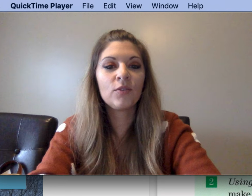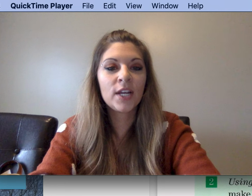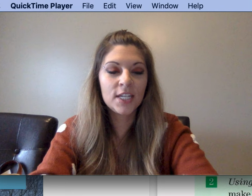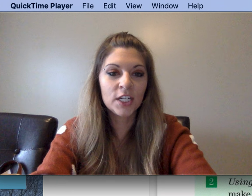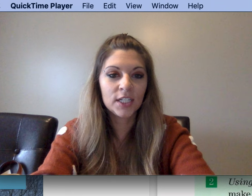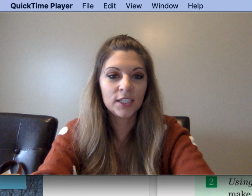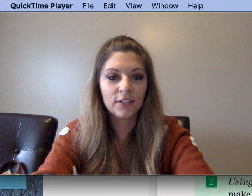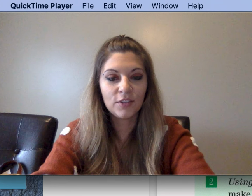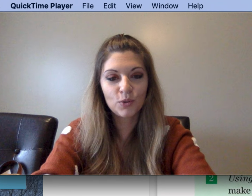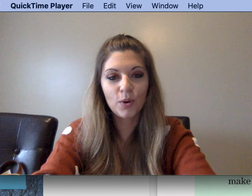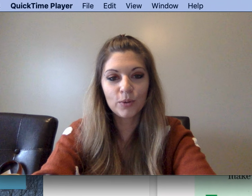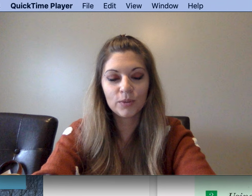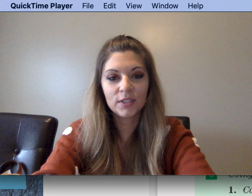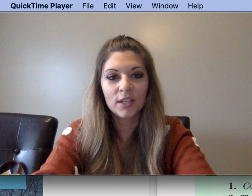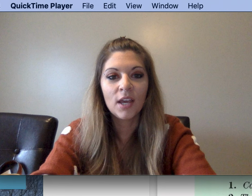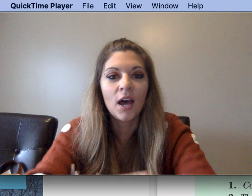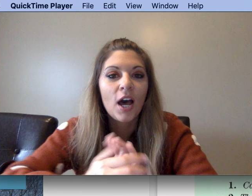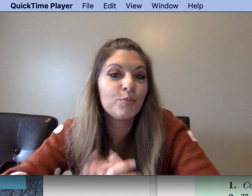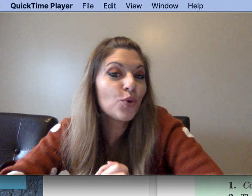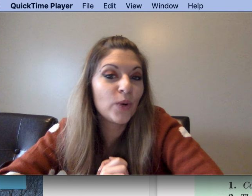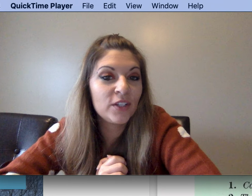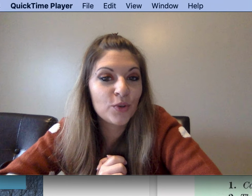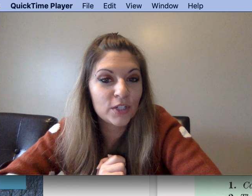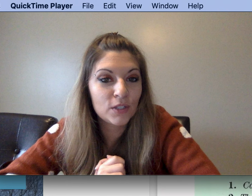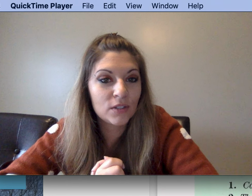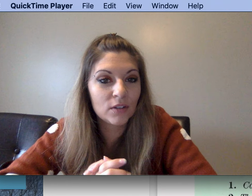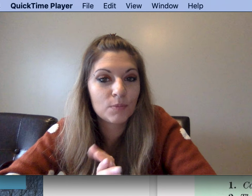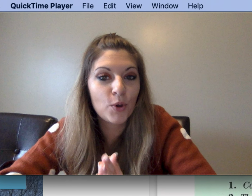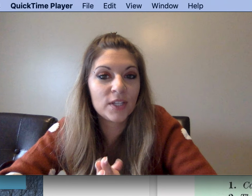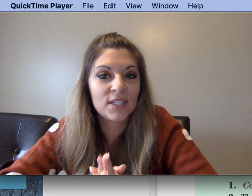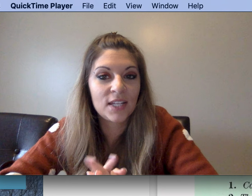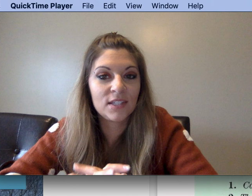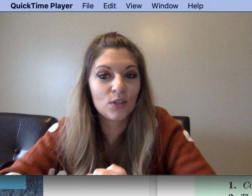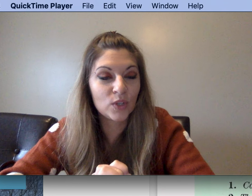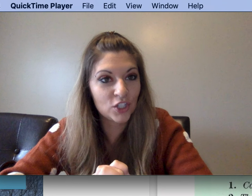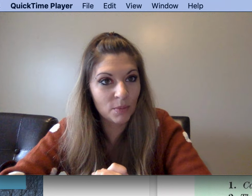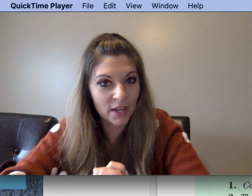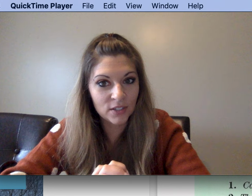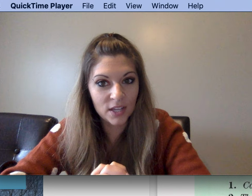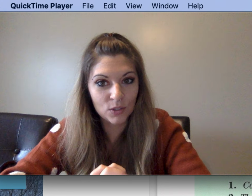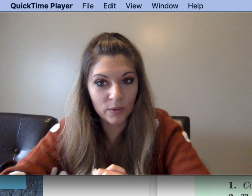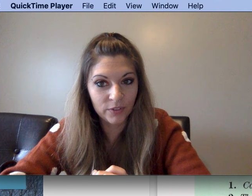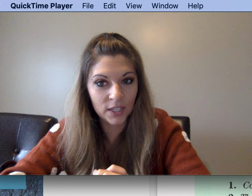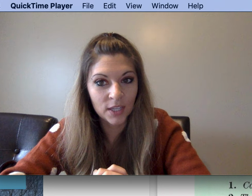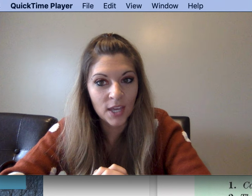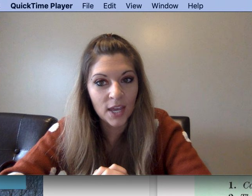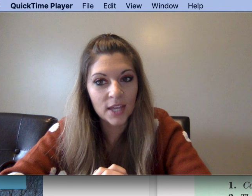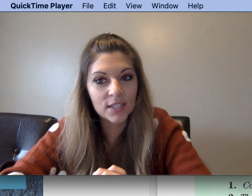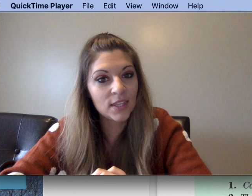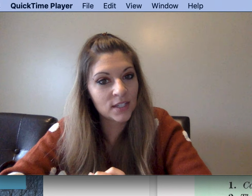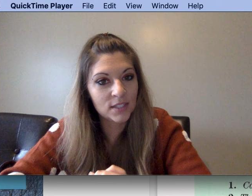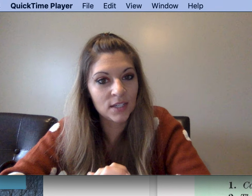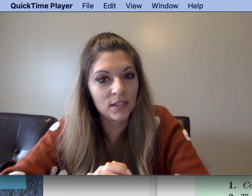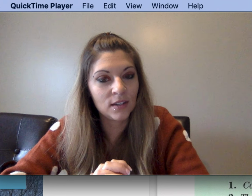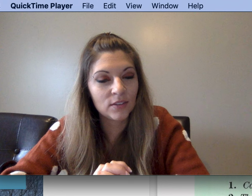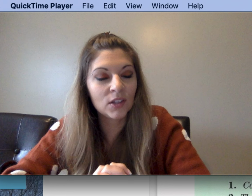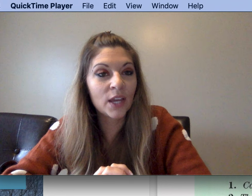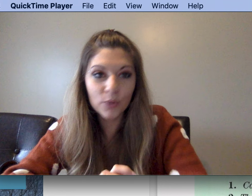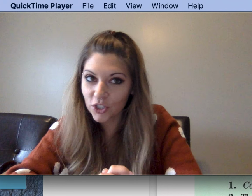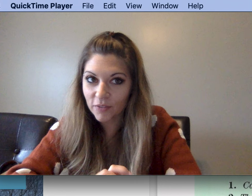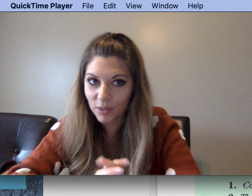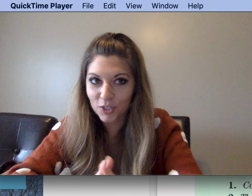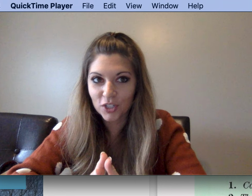And then right here, this quote, no written or spoken sentence can reach the mind as swiftly as the thing seen,